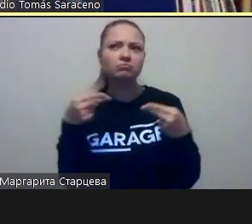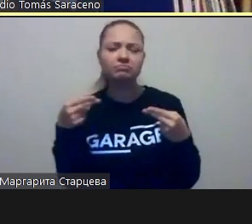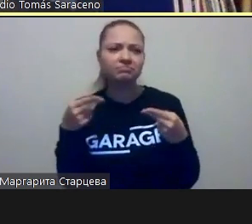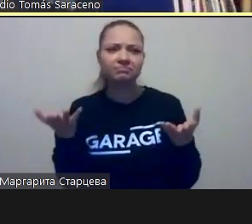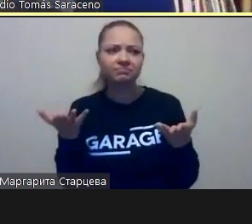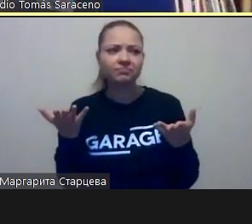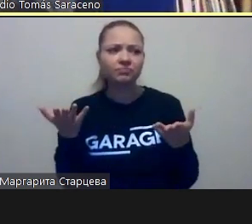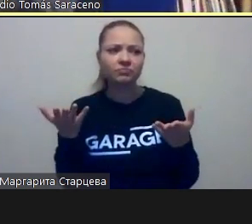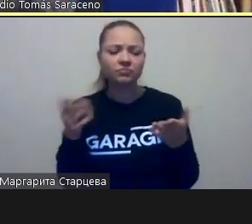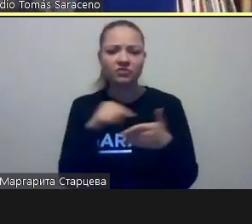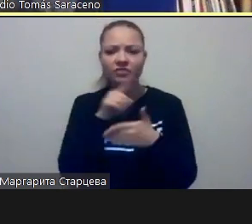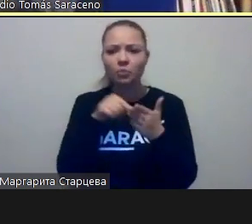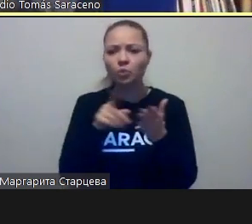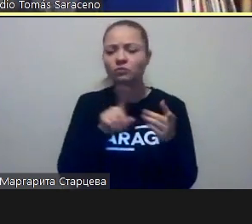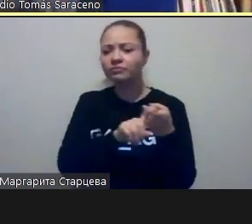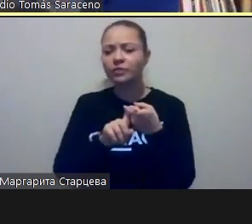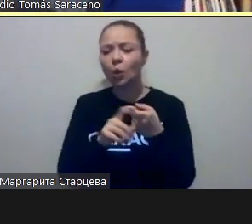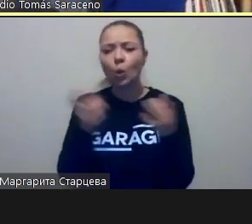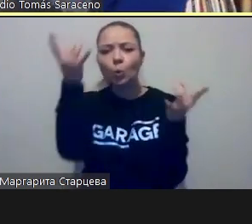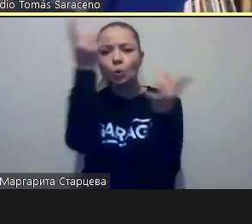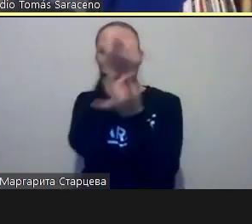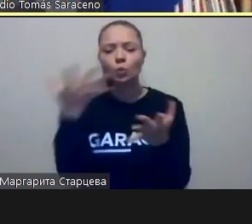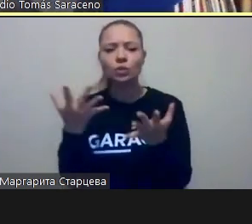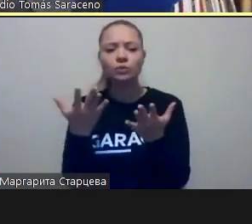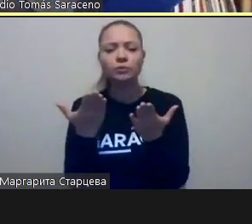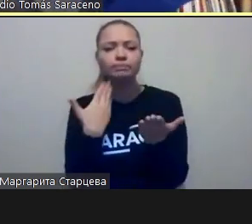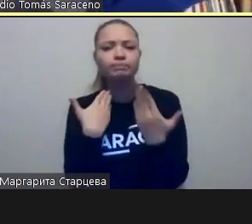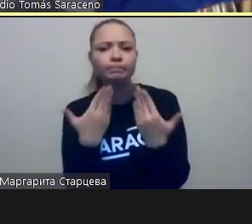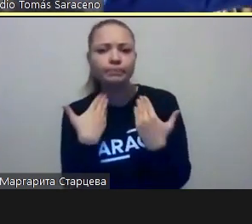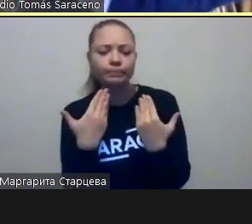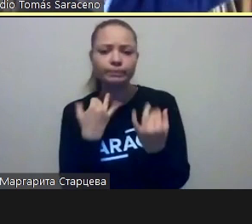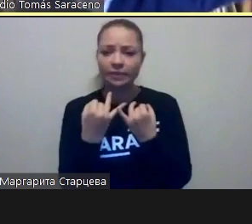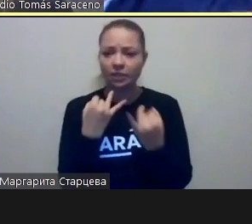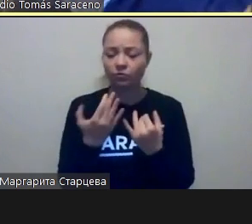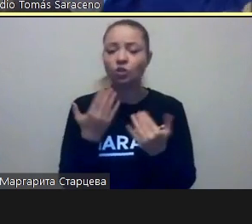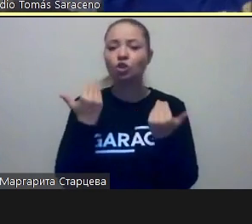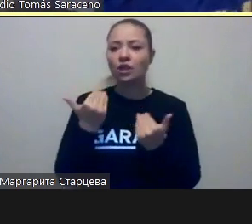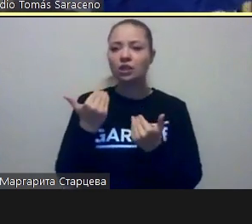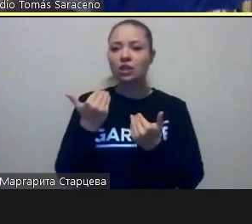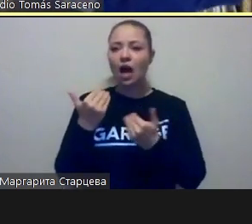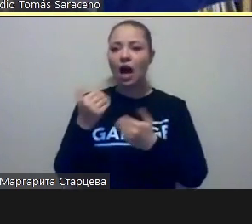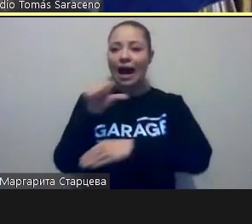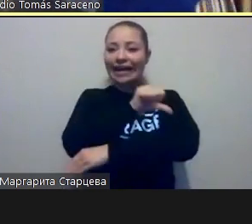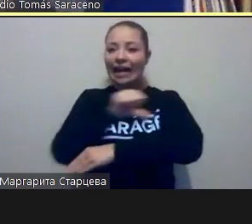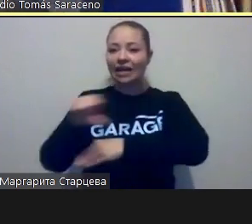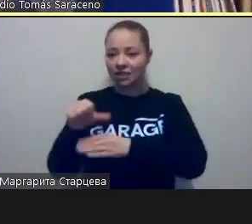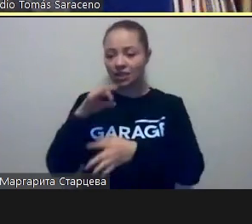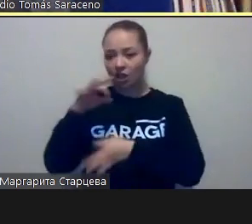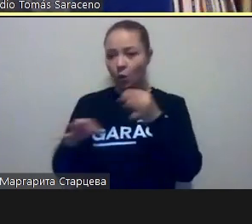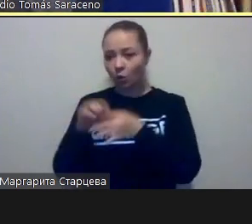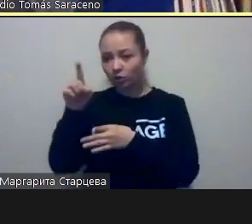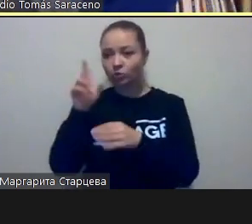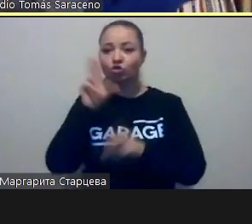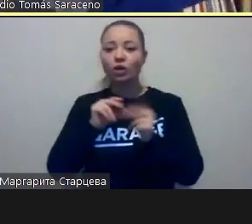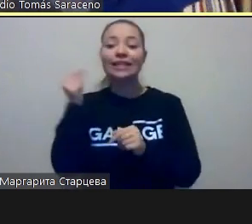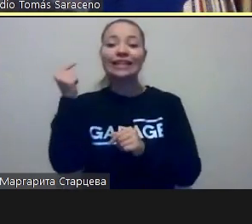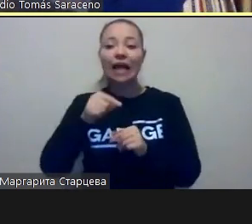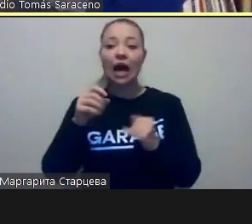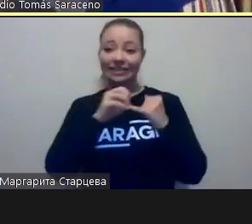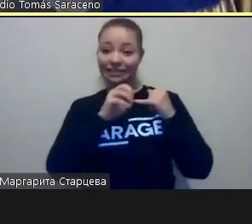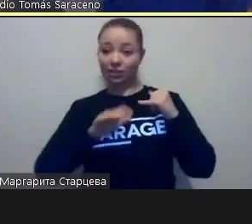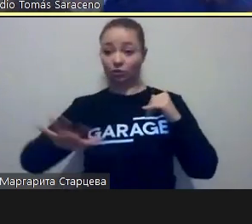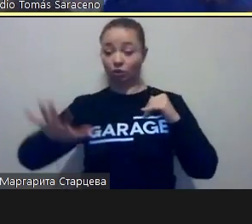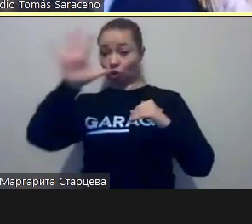moment was at 300 kilometers above our heads and 200, then now it's 100 and something. The ISS, the International Space Station,